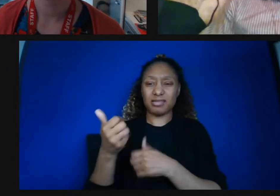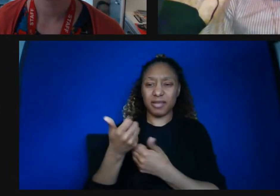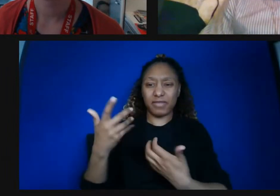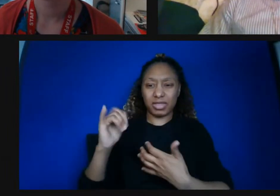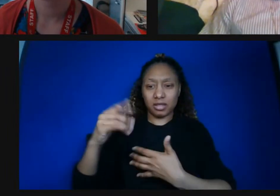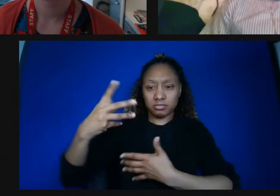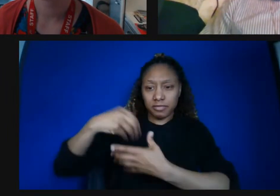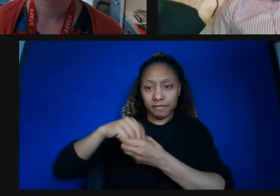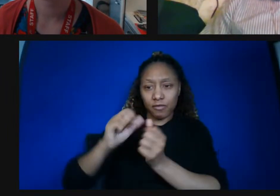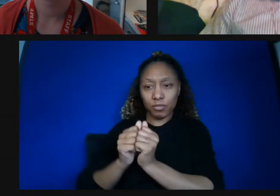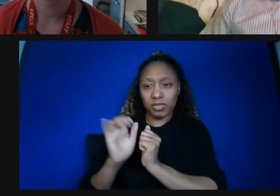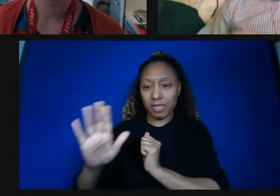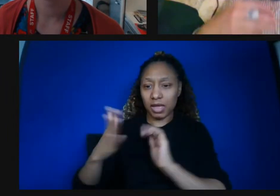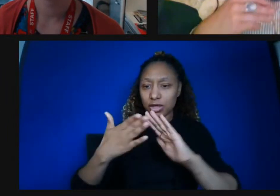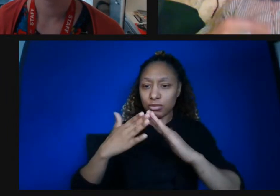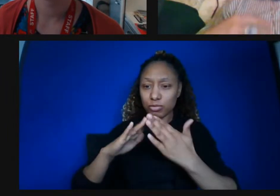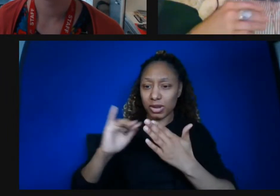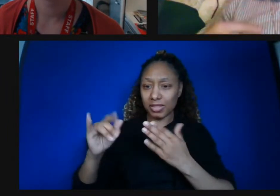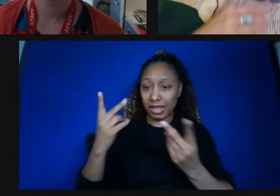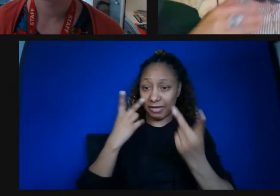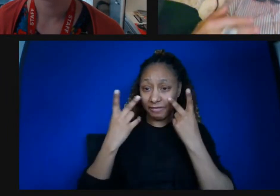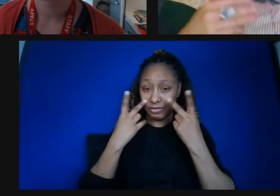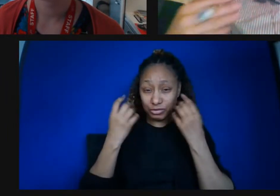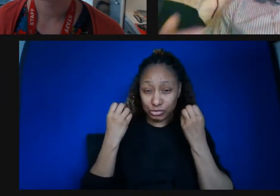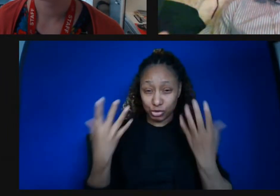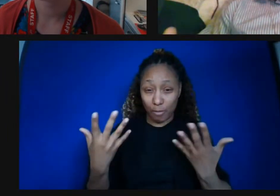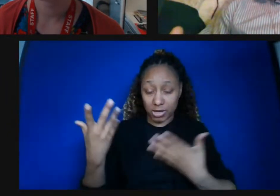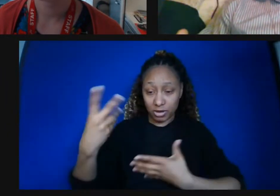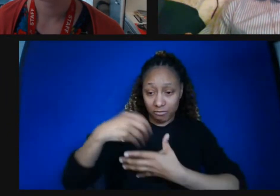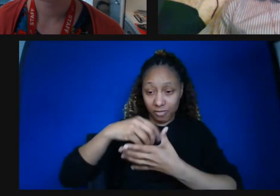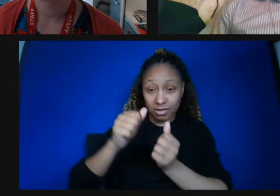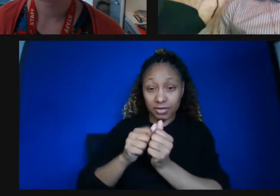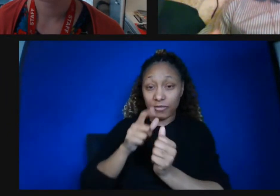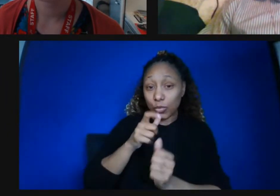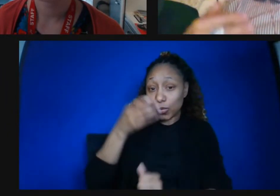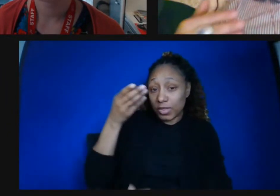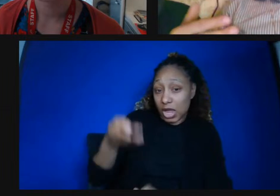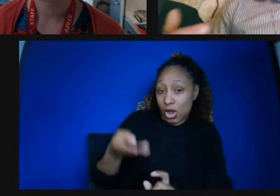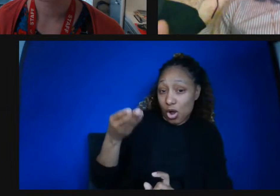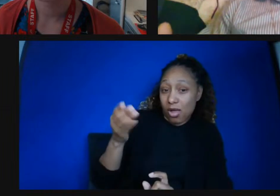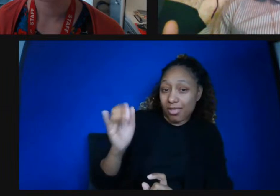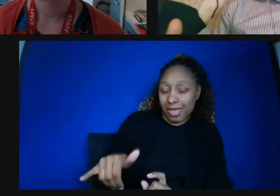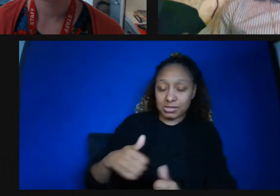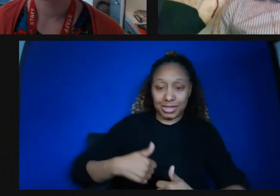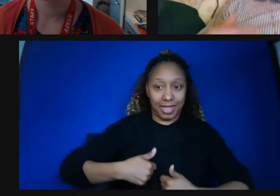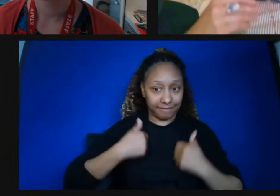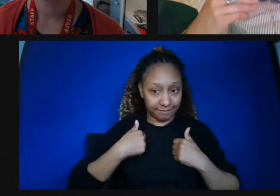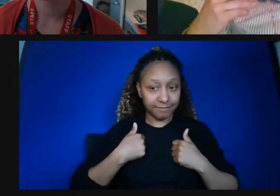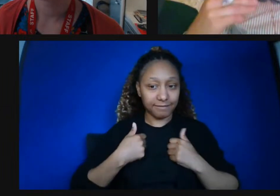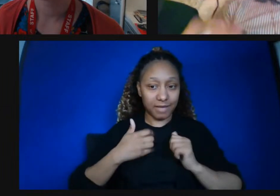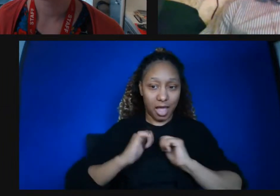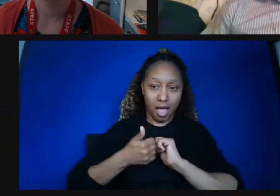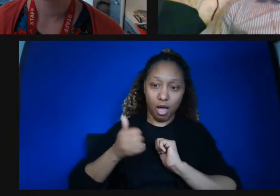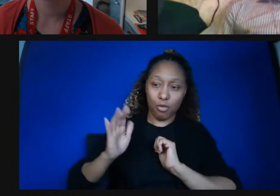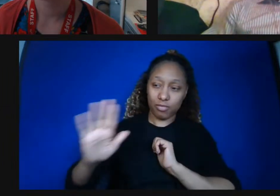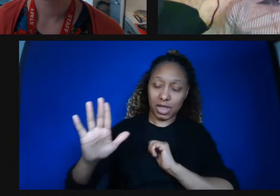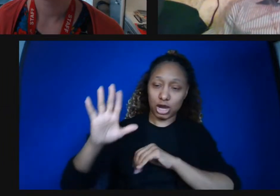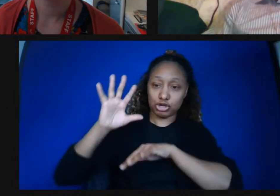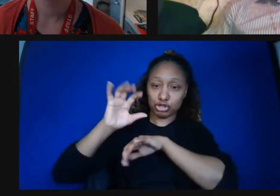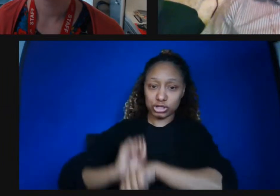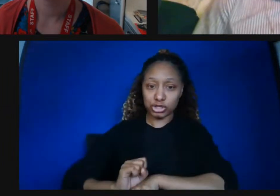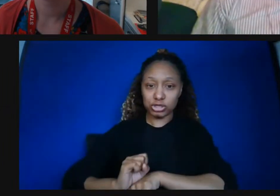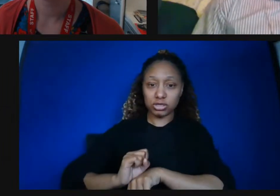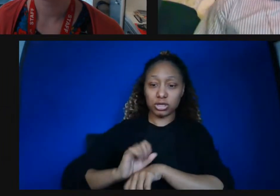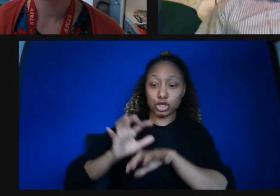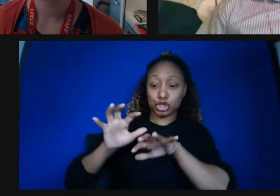that community views as so much a part of who they are that it is a way of life, that by trapping,